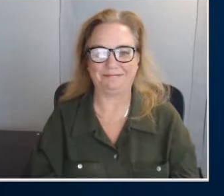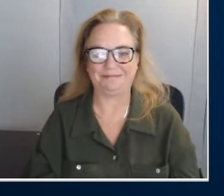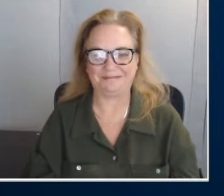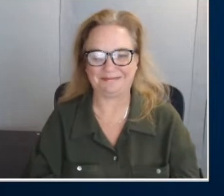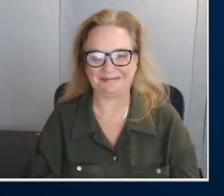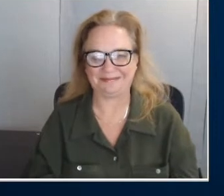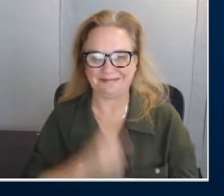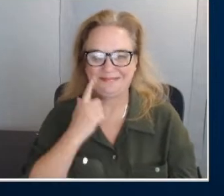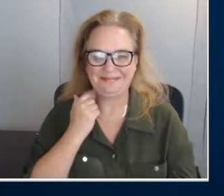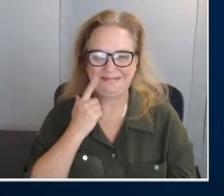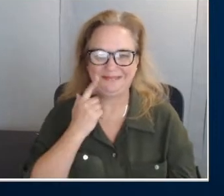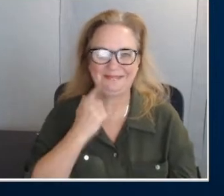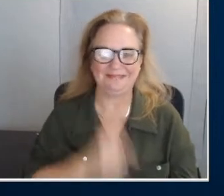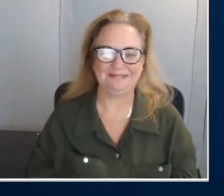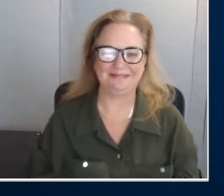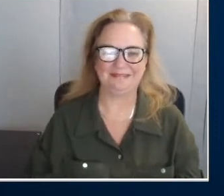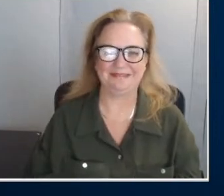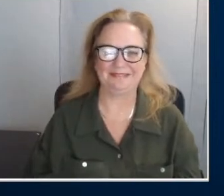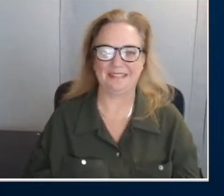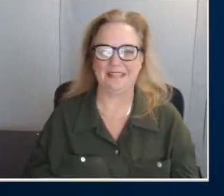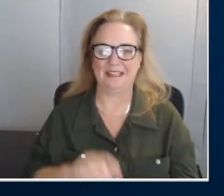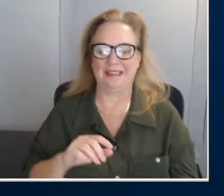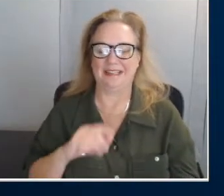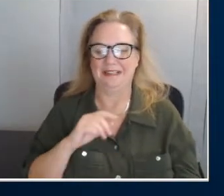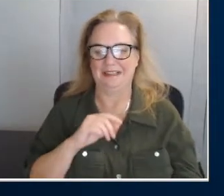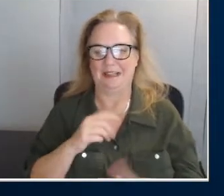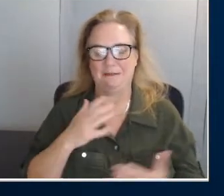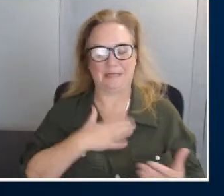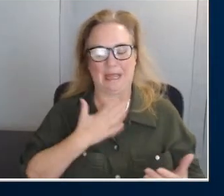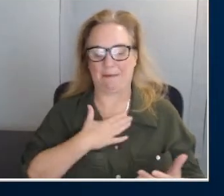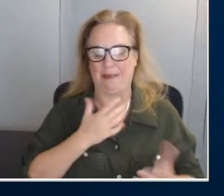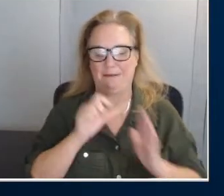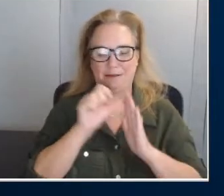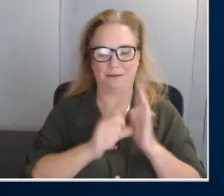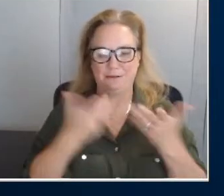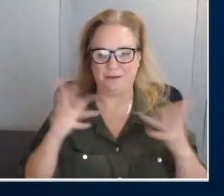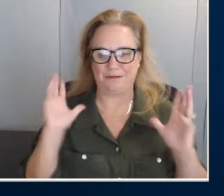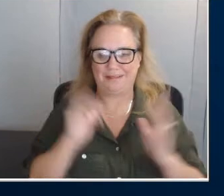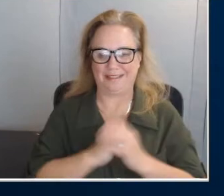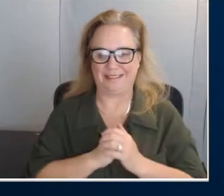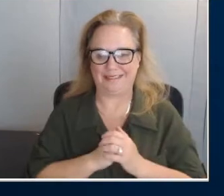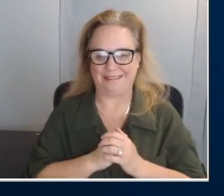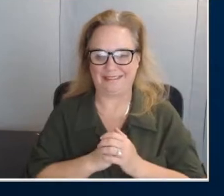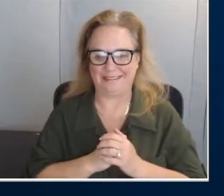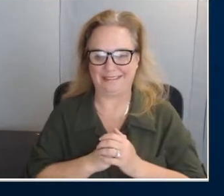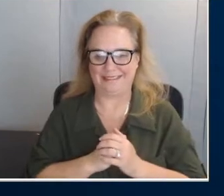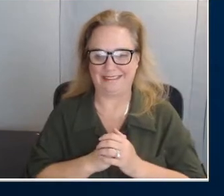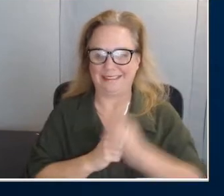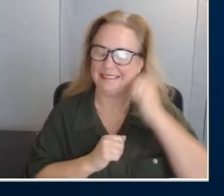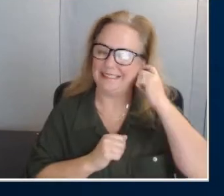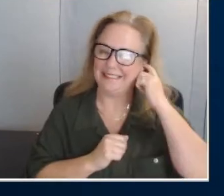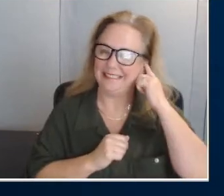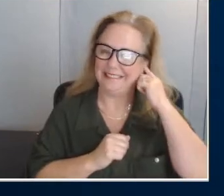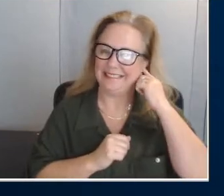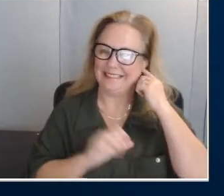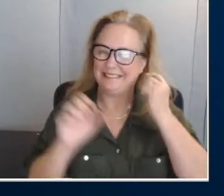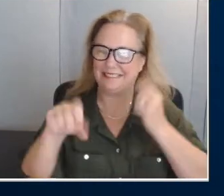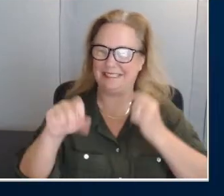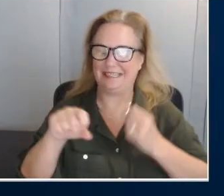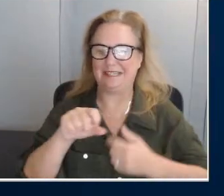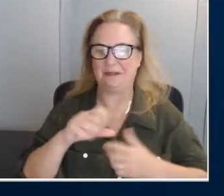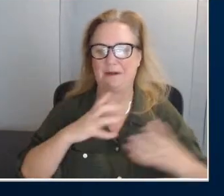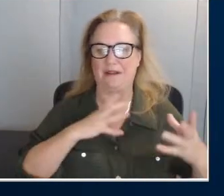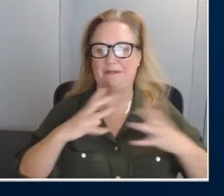You're just glad that little guy was gone. Yes. It must be so gratifying. I was just happy the pain was gone. Yeah. Right, absolutely. Get to go on vacation